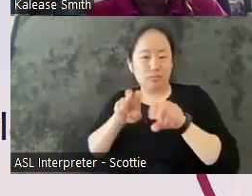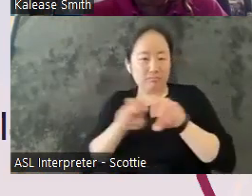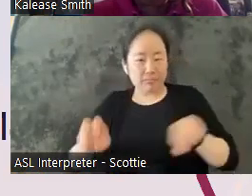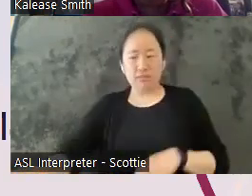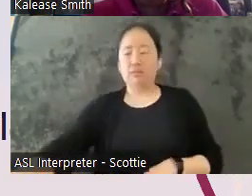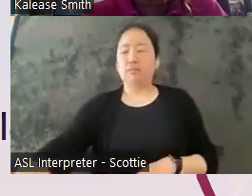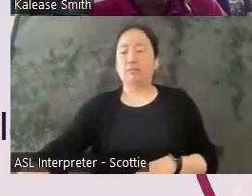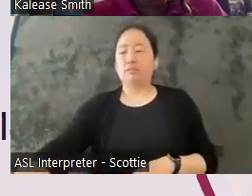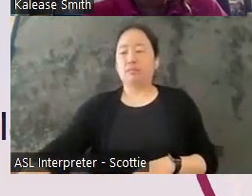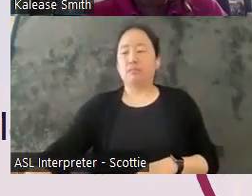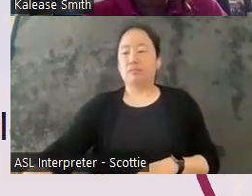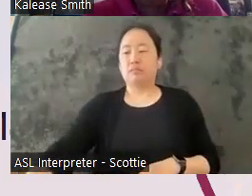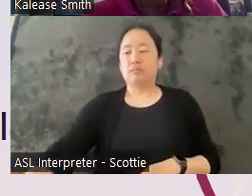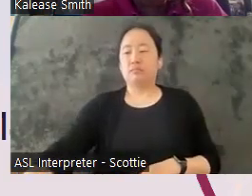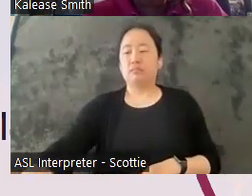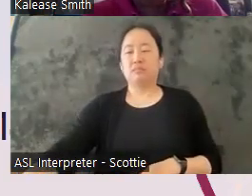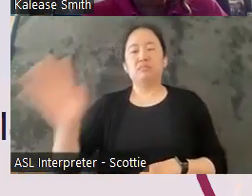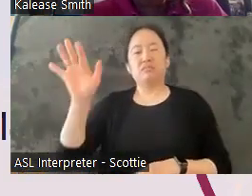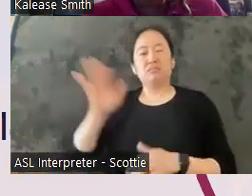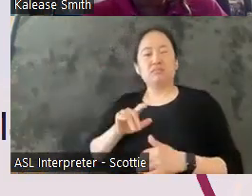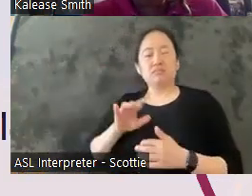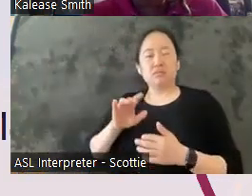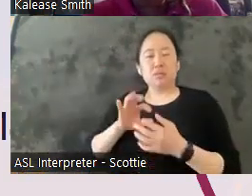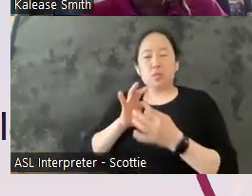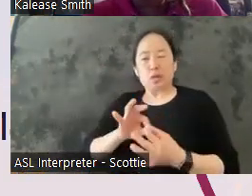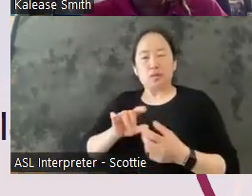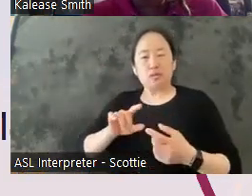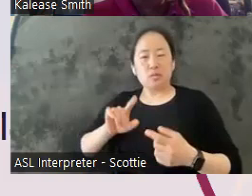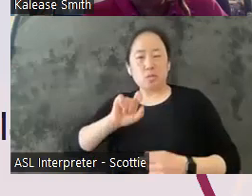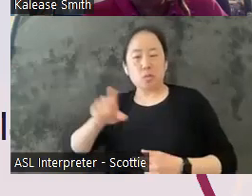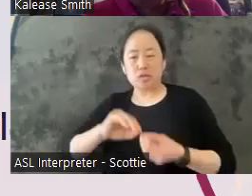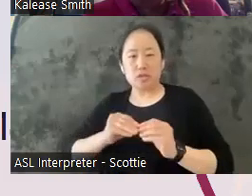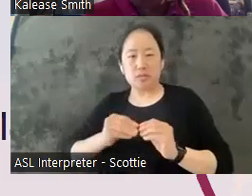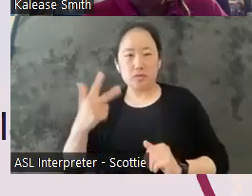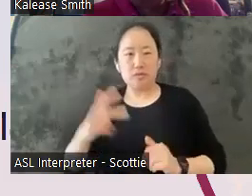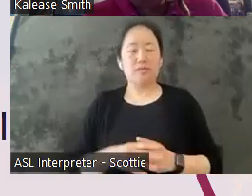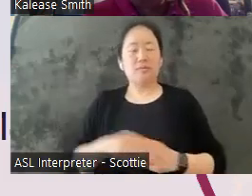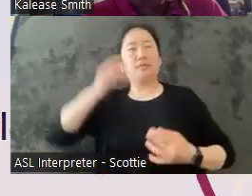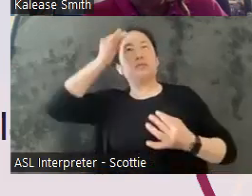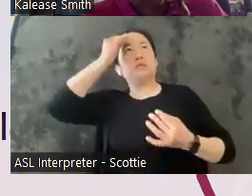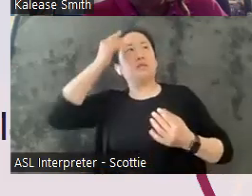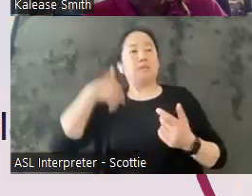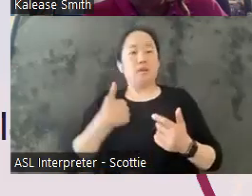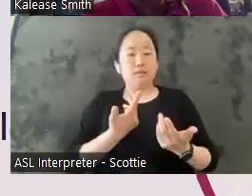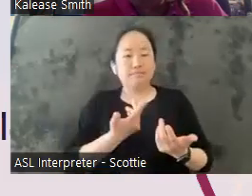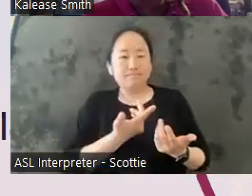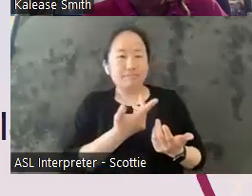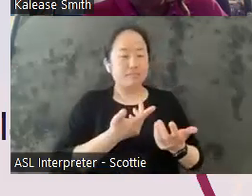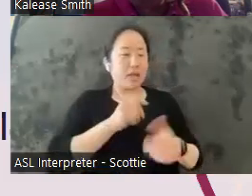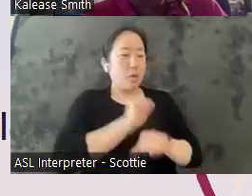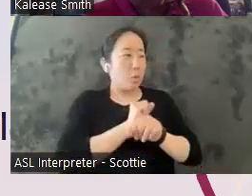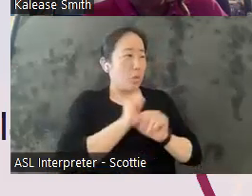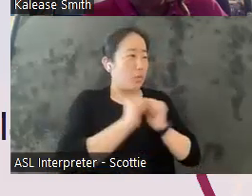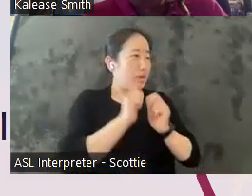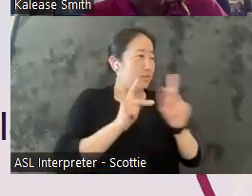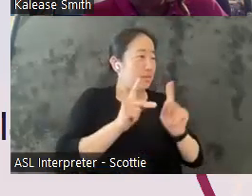And it made me think of how there's so many folks that I have worked with, victim survivors, who are in their 30s,